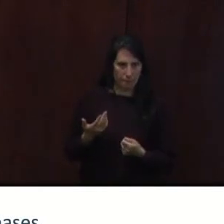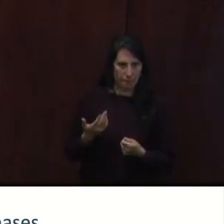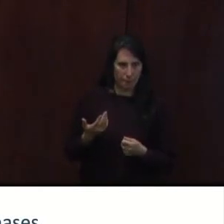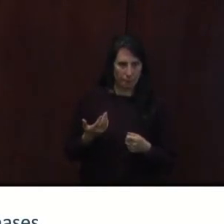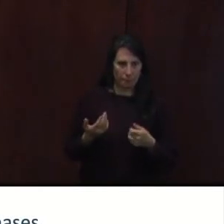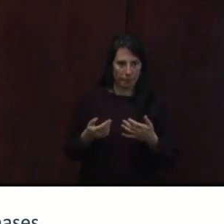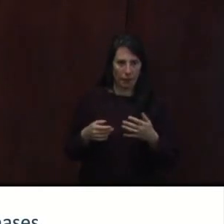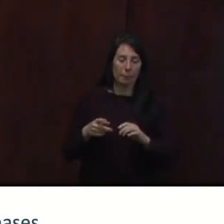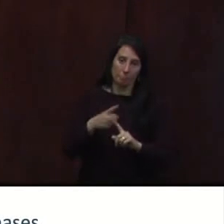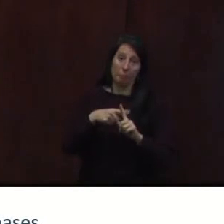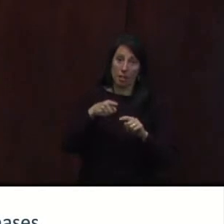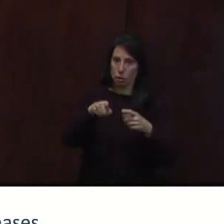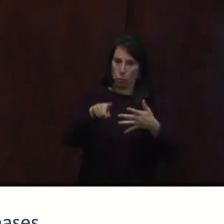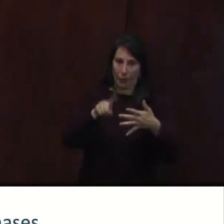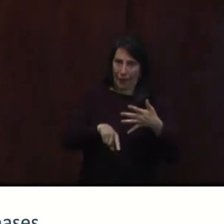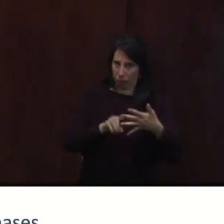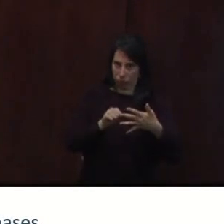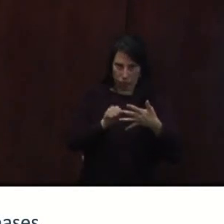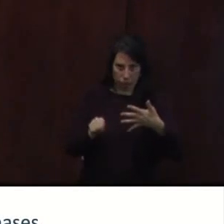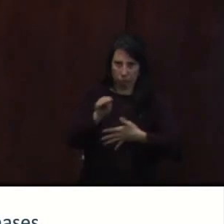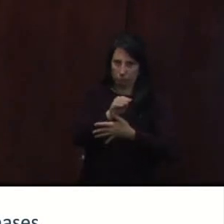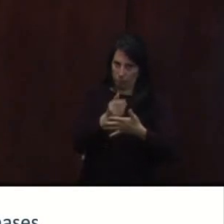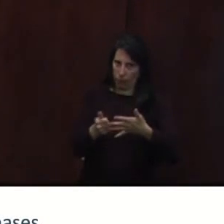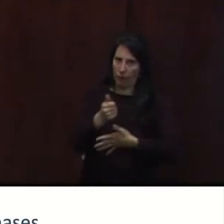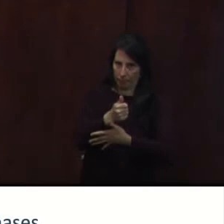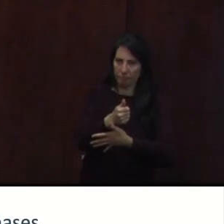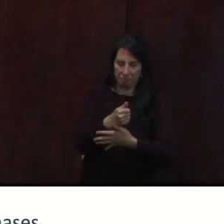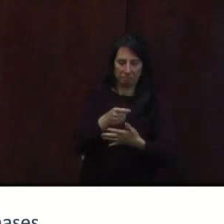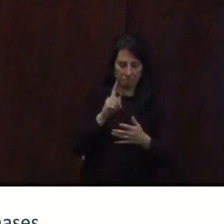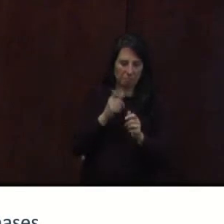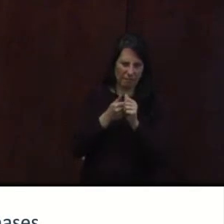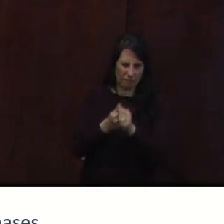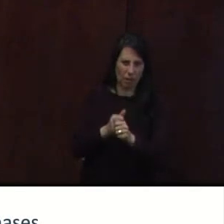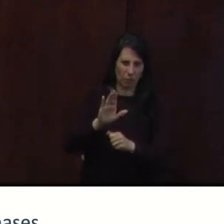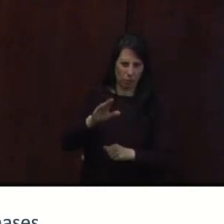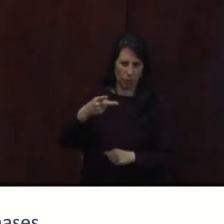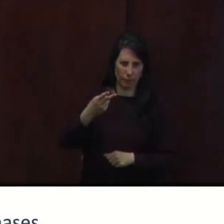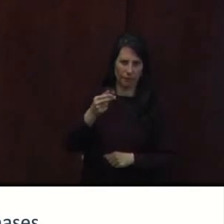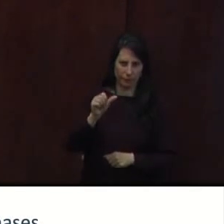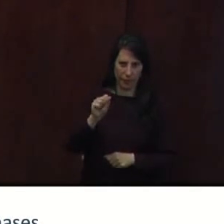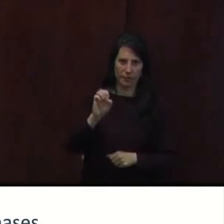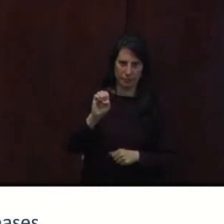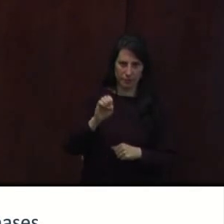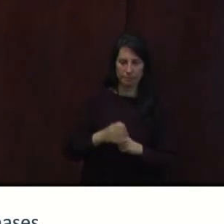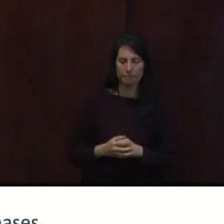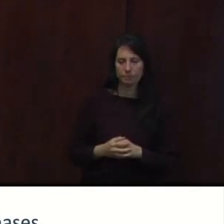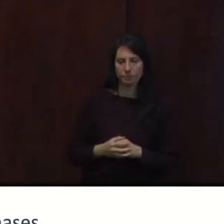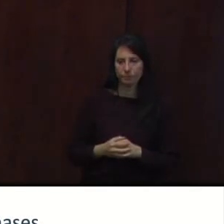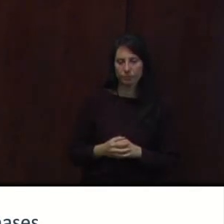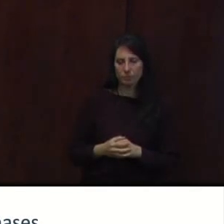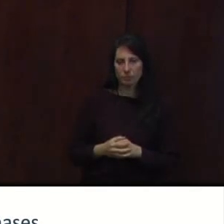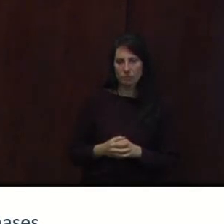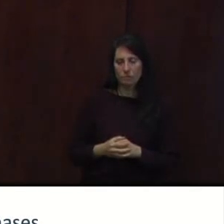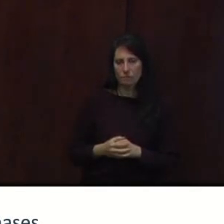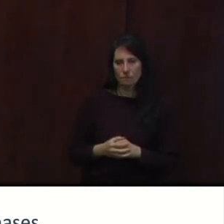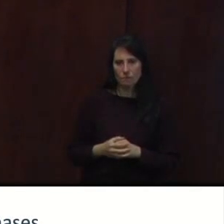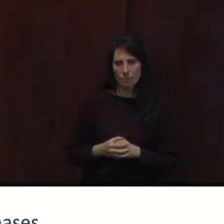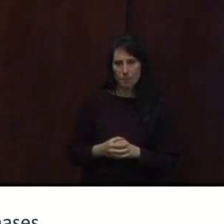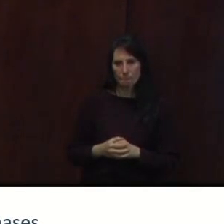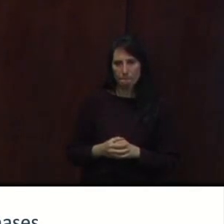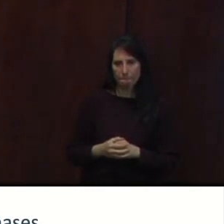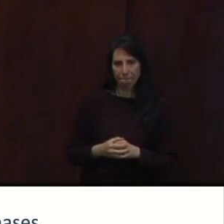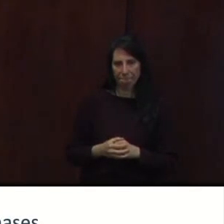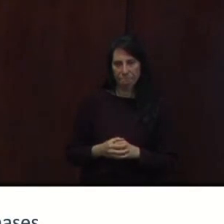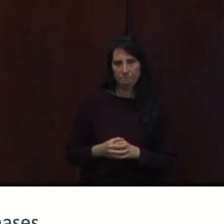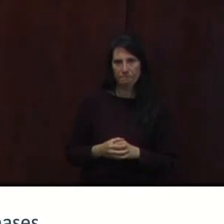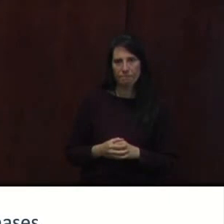no-shows at VAX sites, because it is very important that people understand that we thaw out and get enough